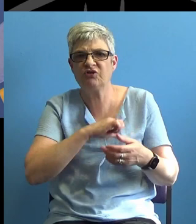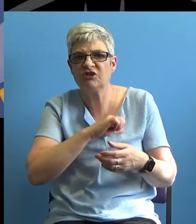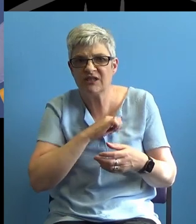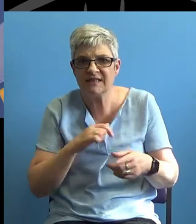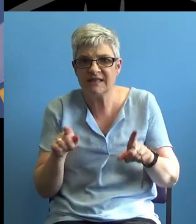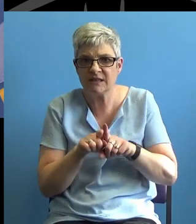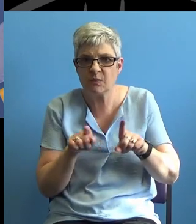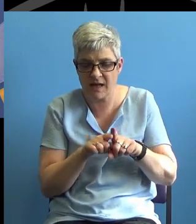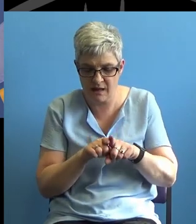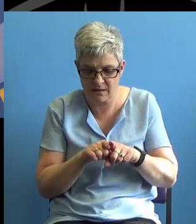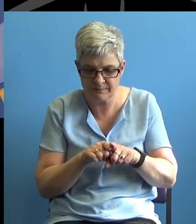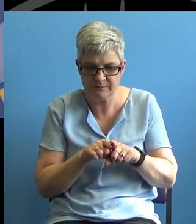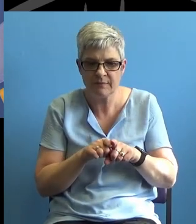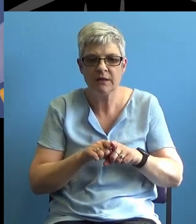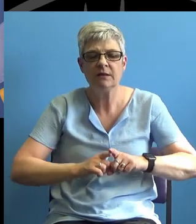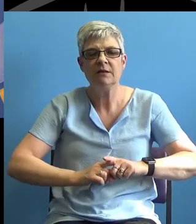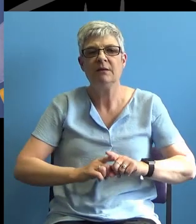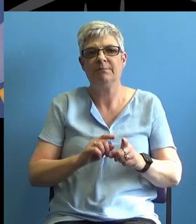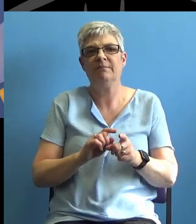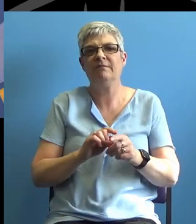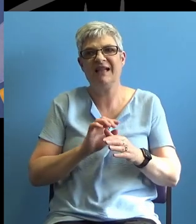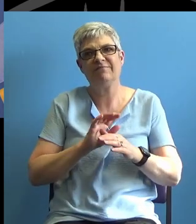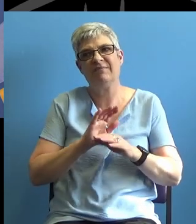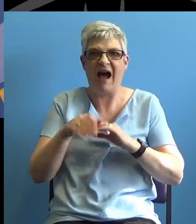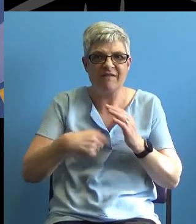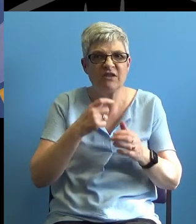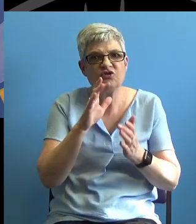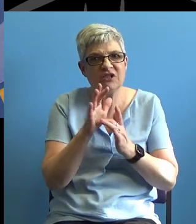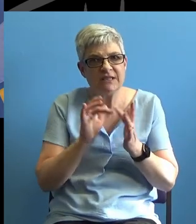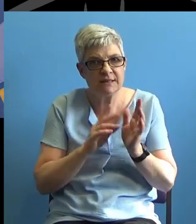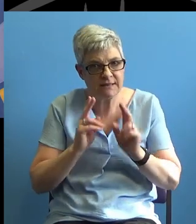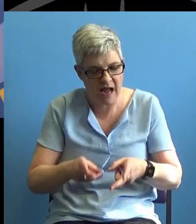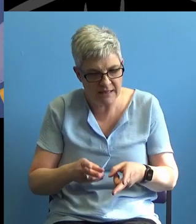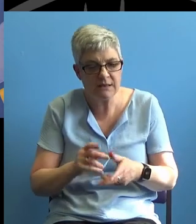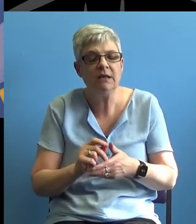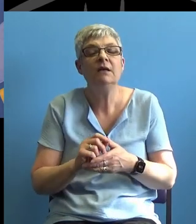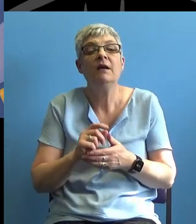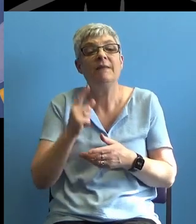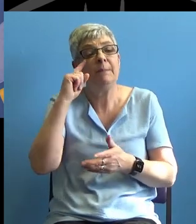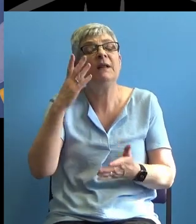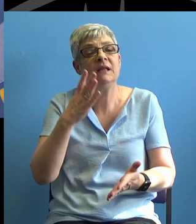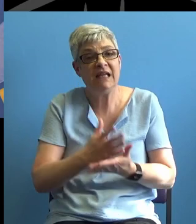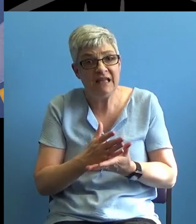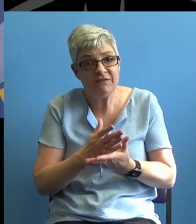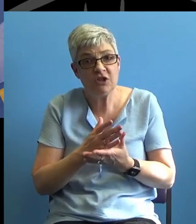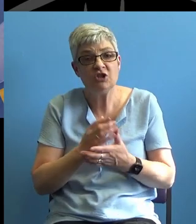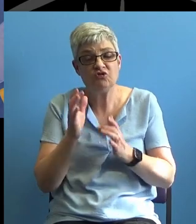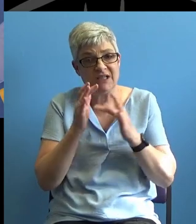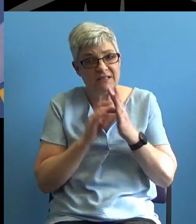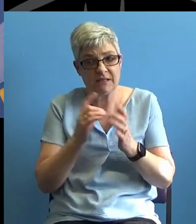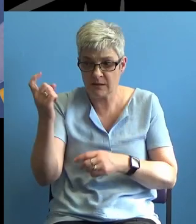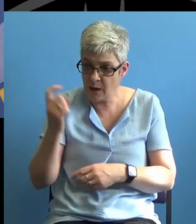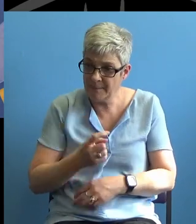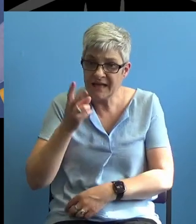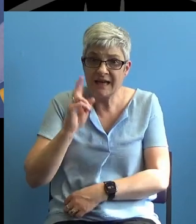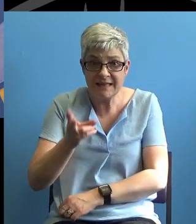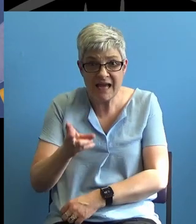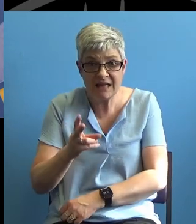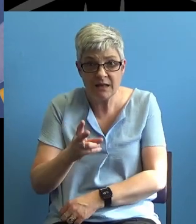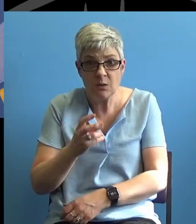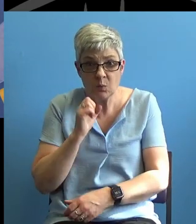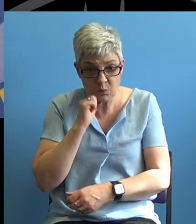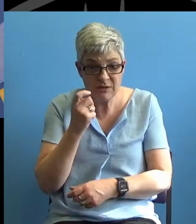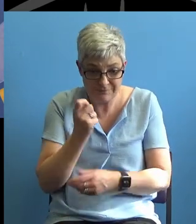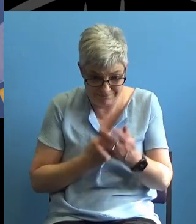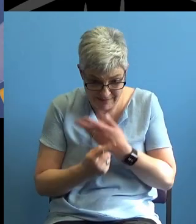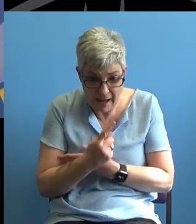who had become Christians shortly after Jesus' time on earth, they believed that that promise about Jesus coming again was going to